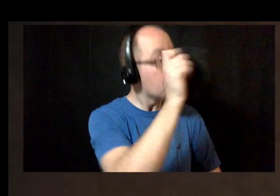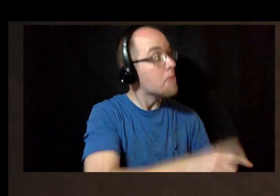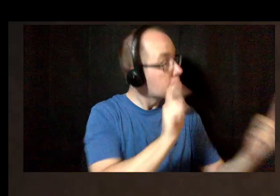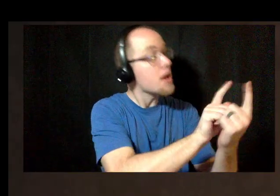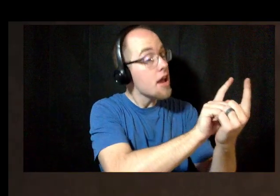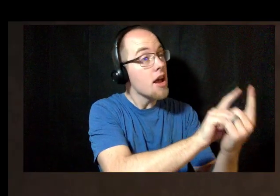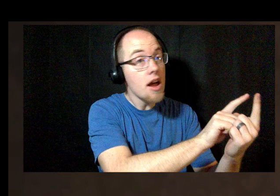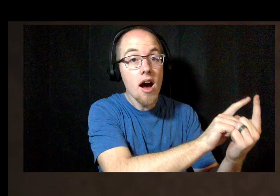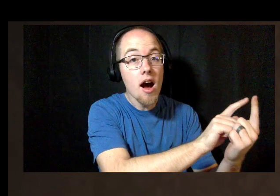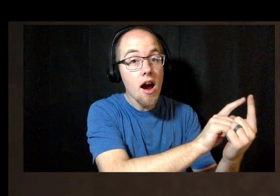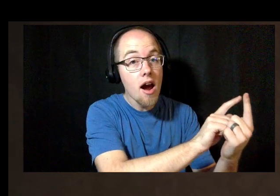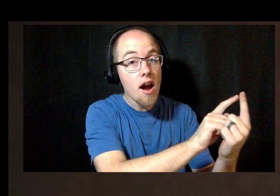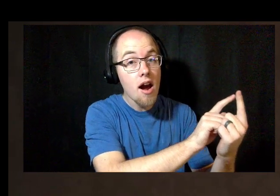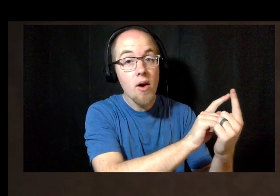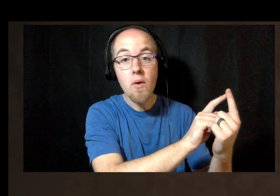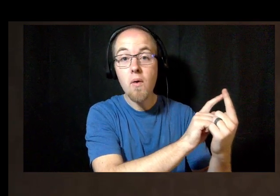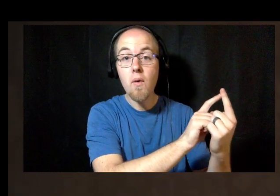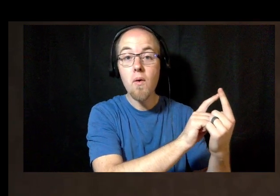must meet the man. So